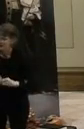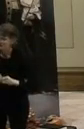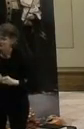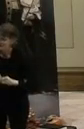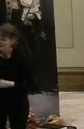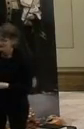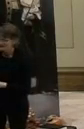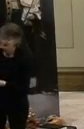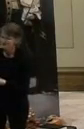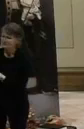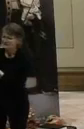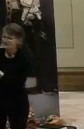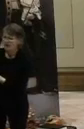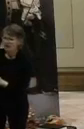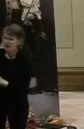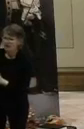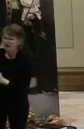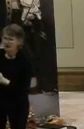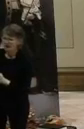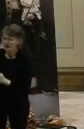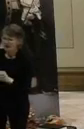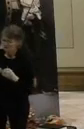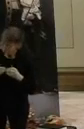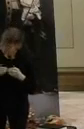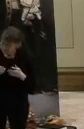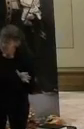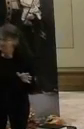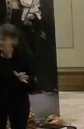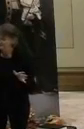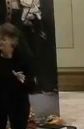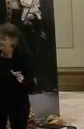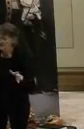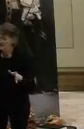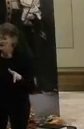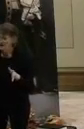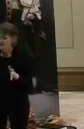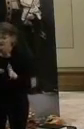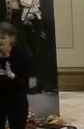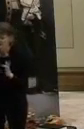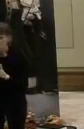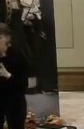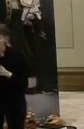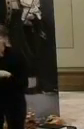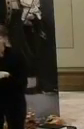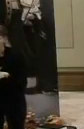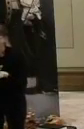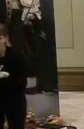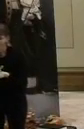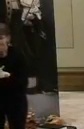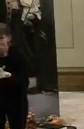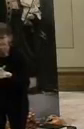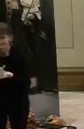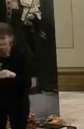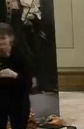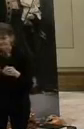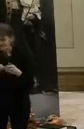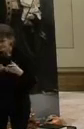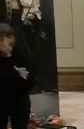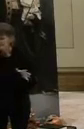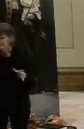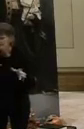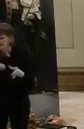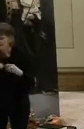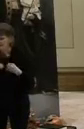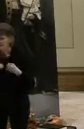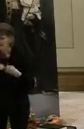Once, twice, three, four times a day, I hope, many times. And there's something in there that every time we pray the Lord's Prayer